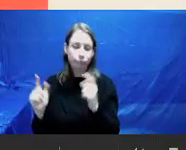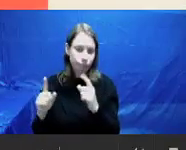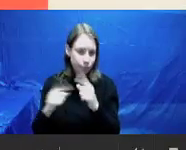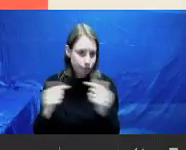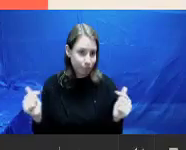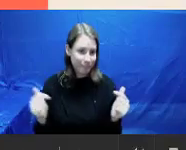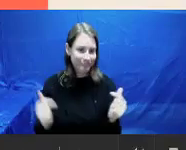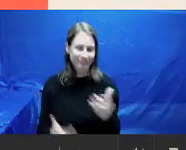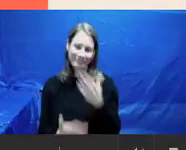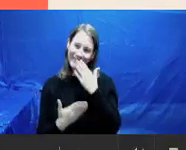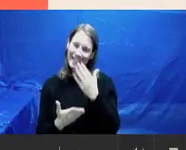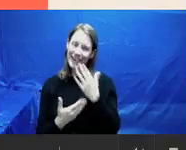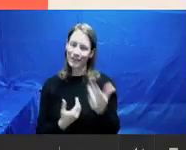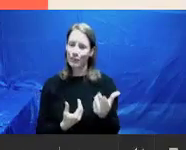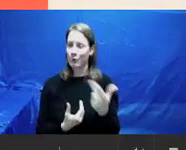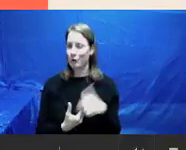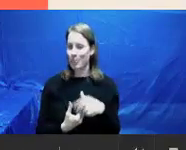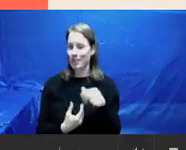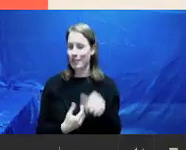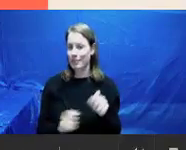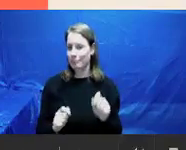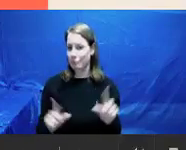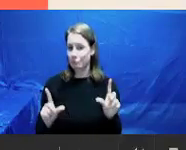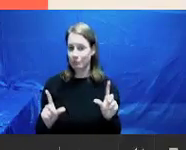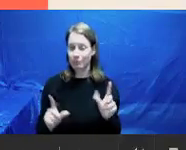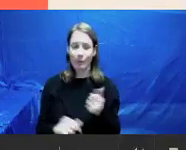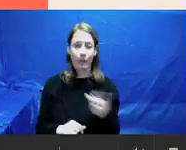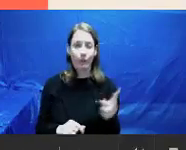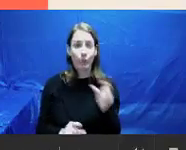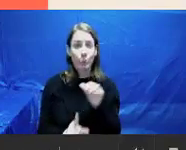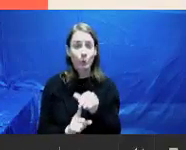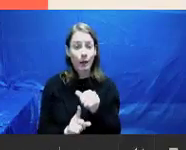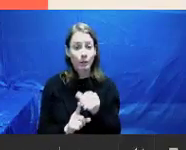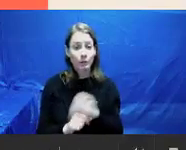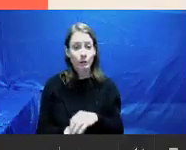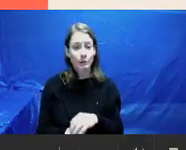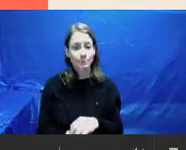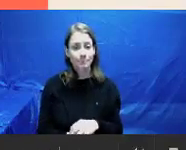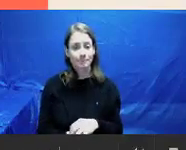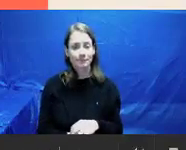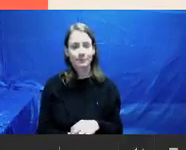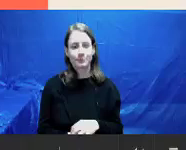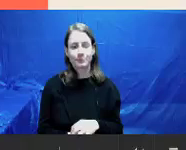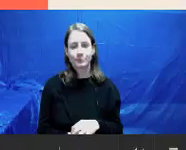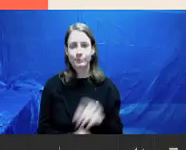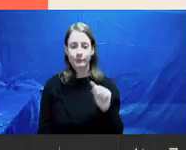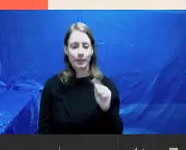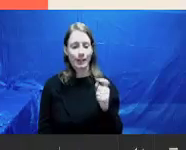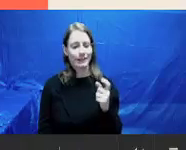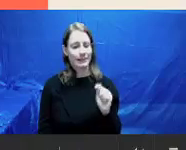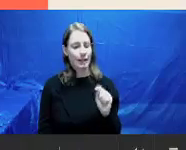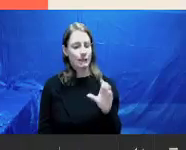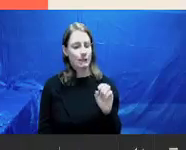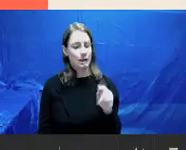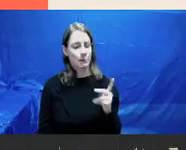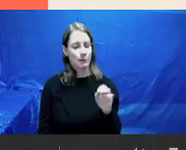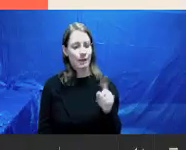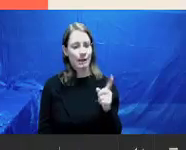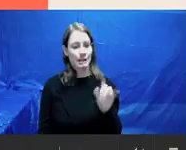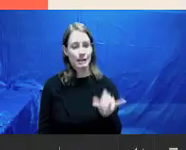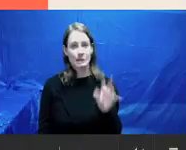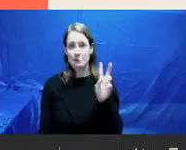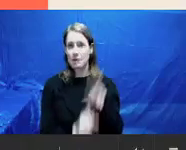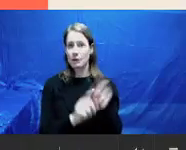with this edition of Let's Chat Core. Just a couple of reminders. Text complexity is relevant to all readers, all